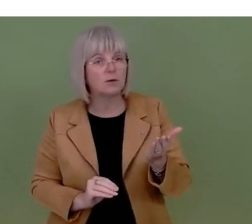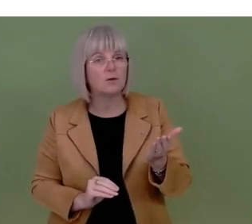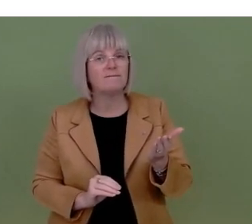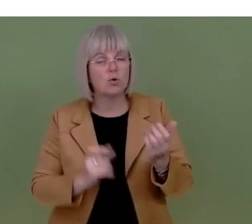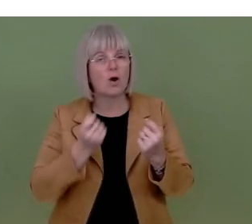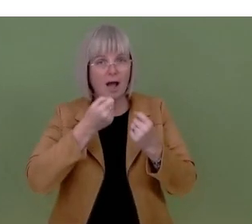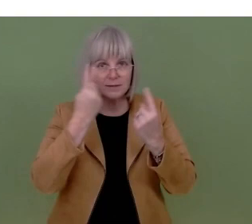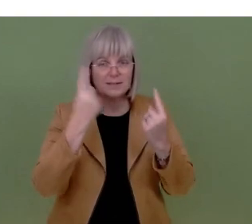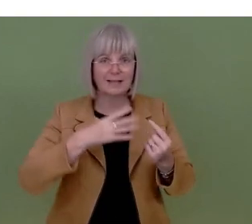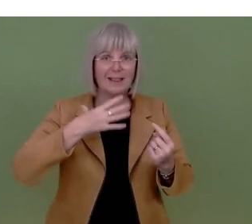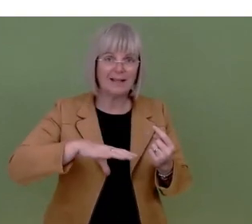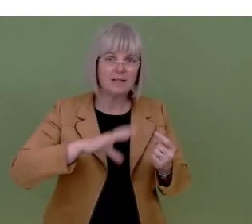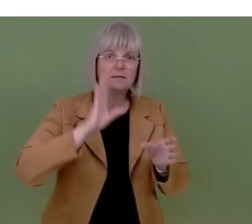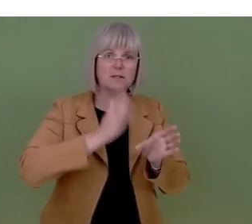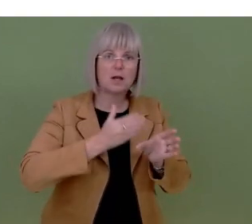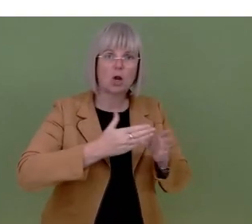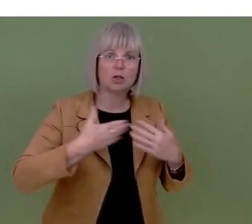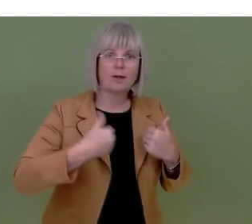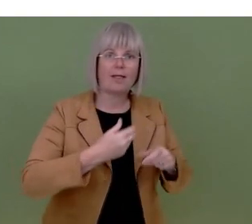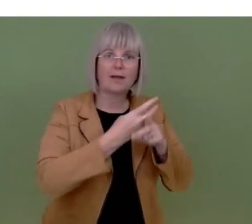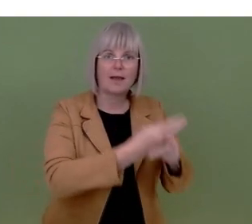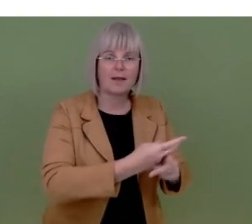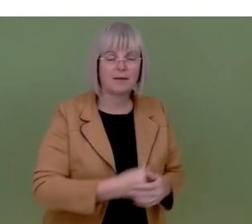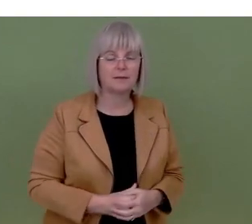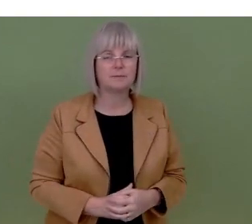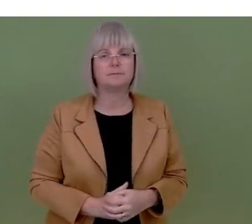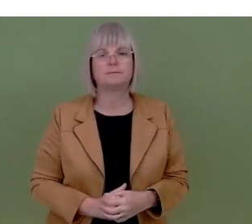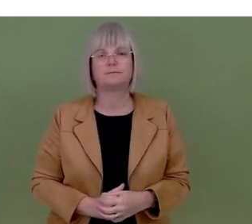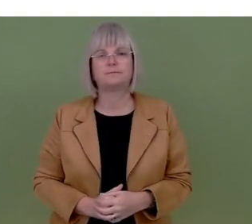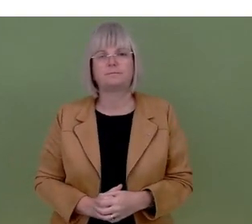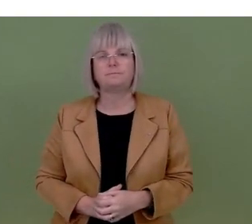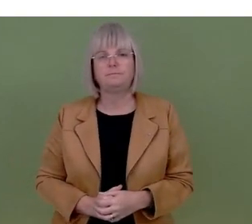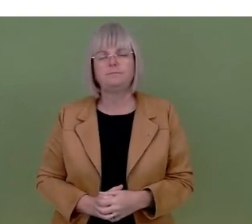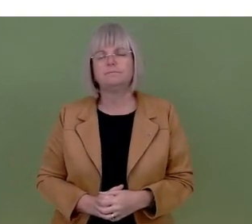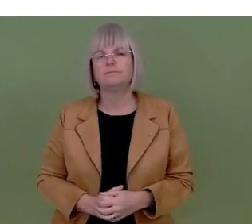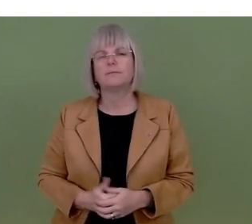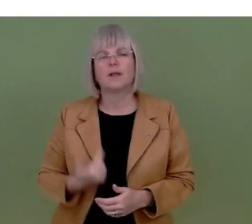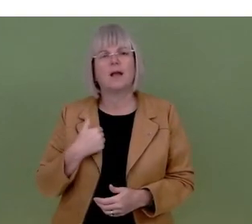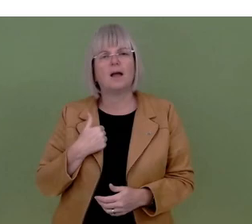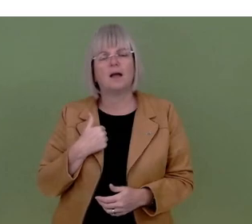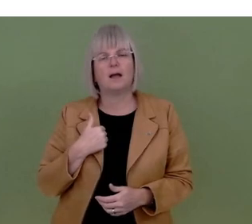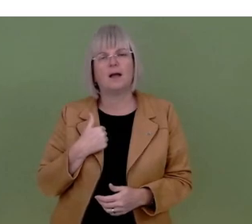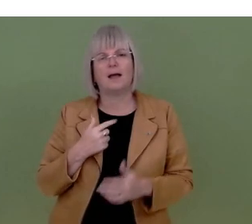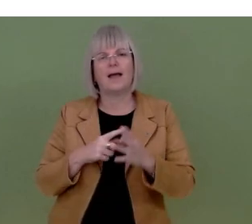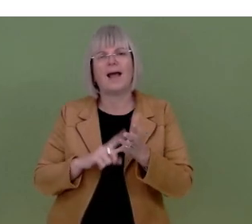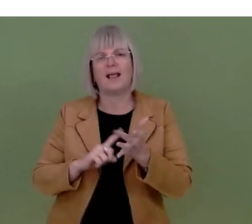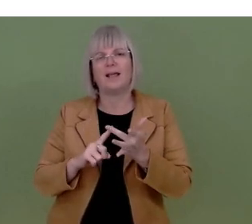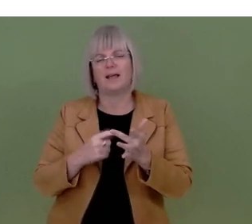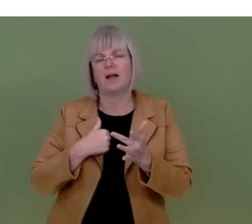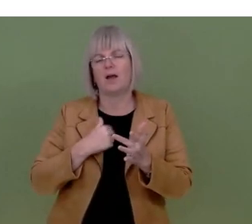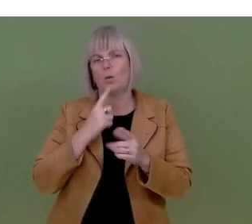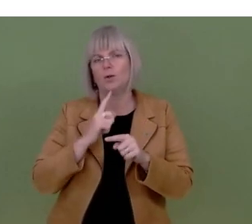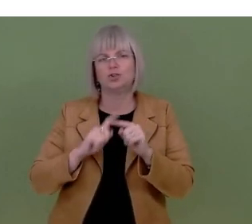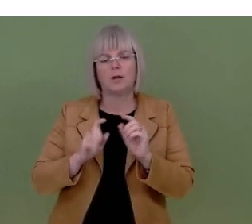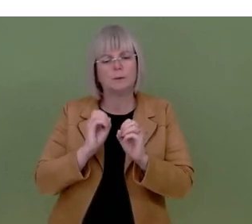healthcare? If I try and give you a little bit of a sense of what's happened to me,